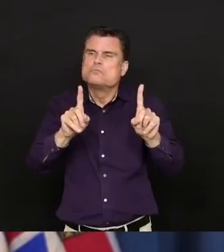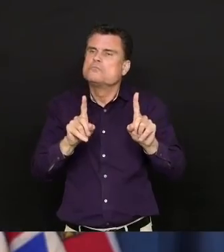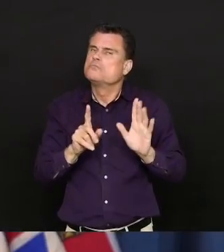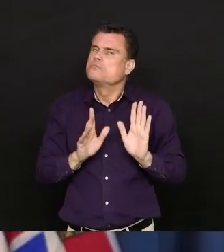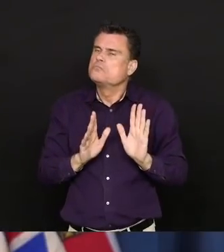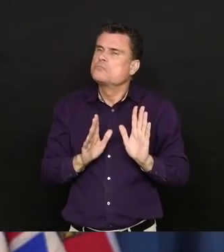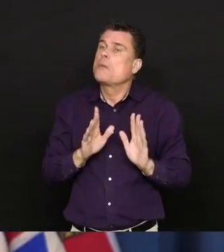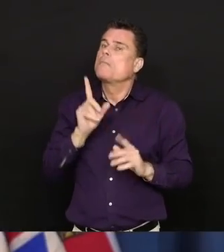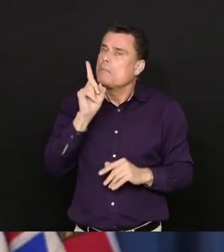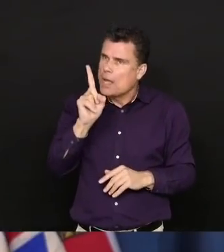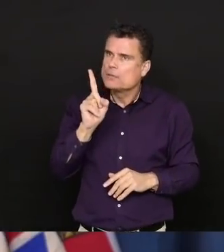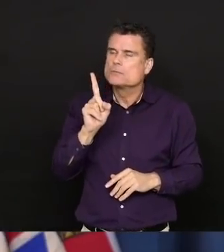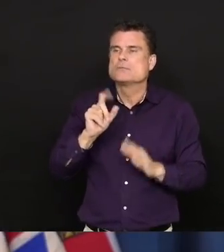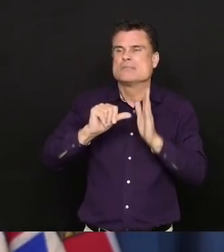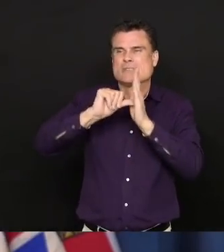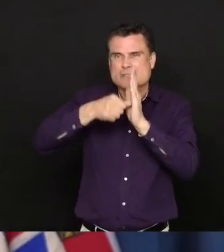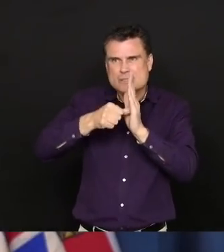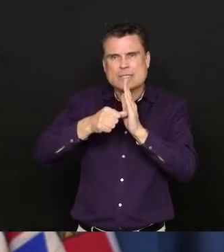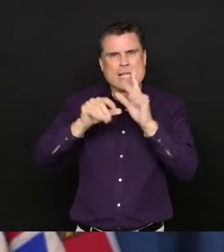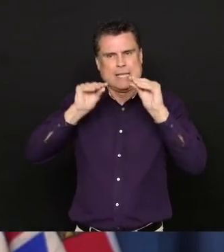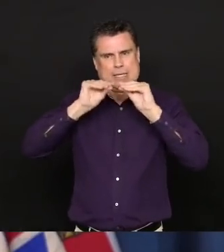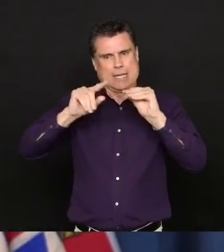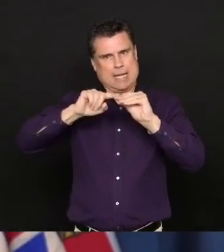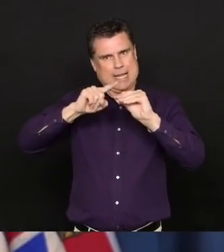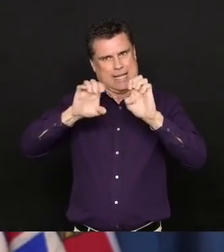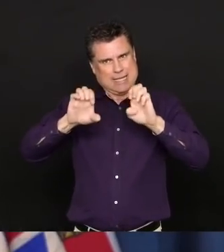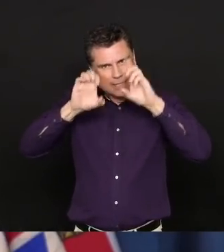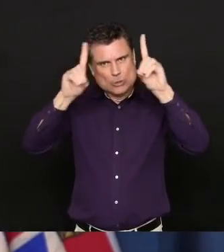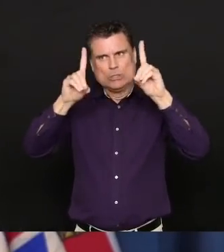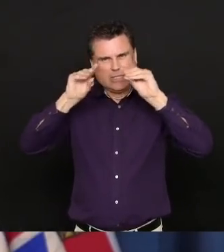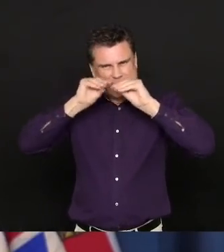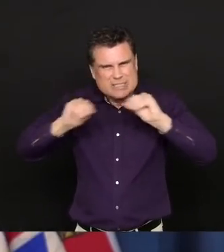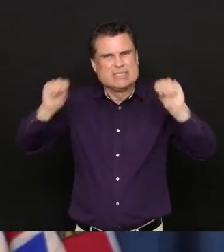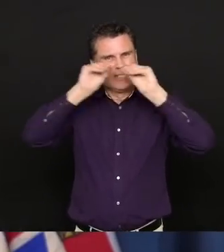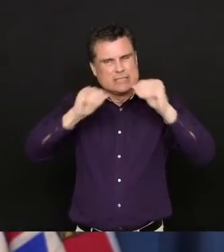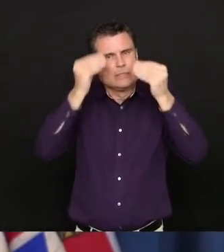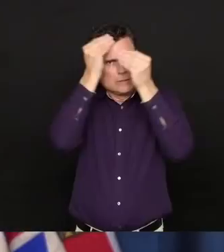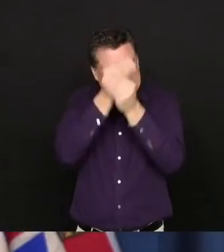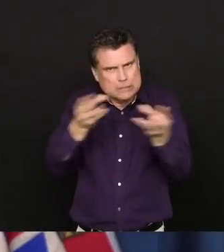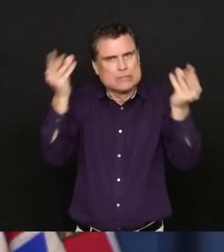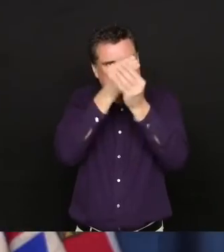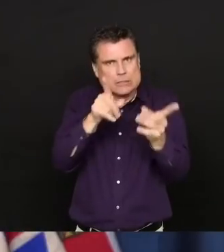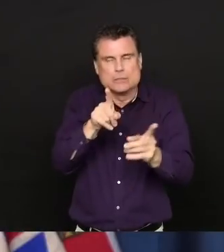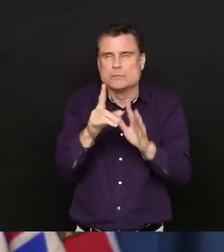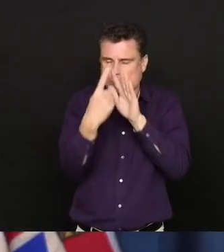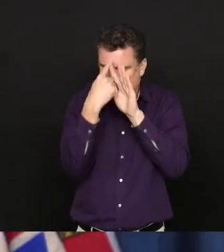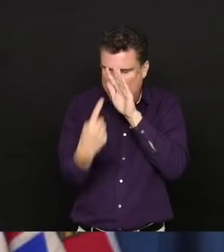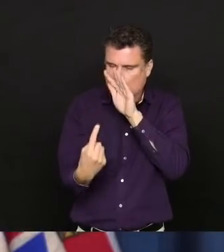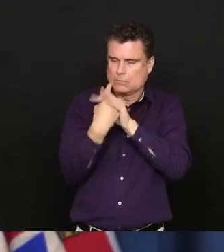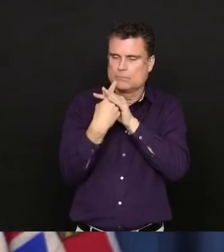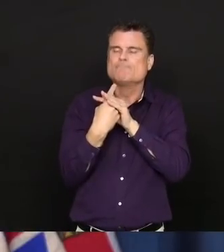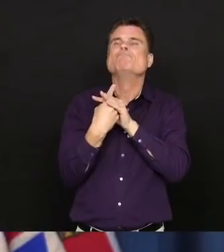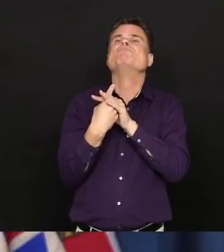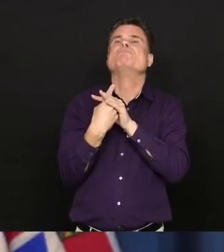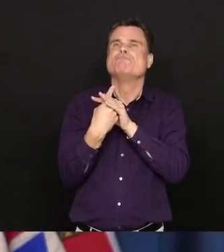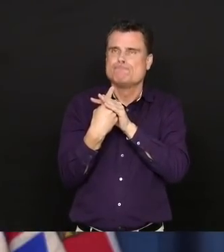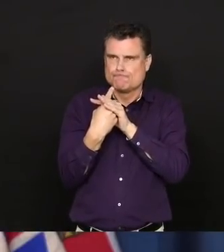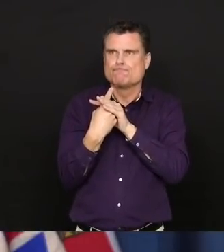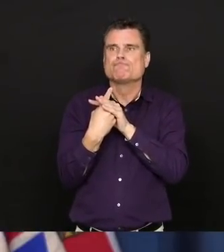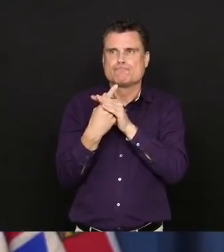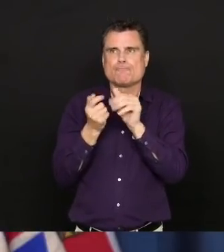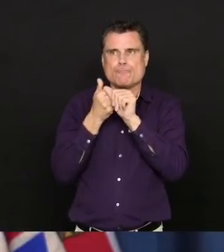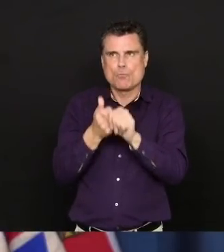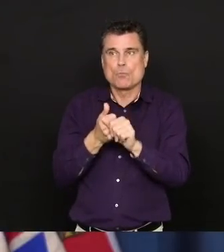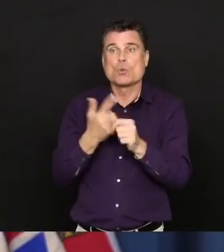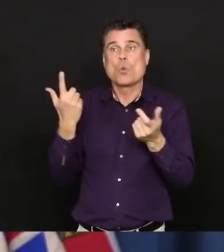I believe, for the most part, people do. We still see groups of young people, but when I'm out now, I see them when I go for my early runs,